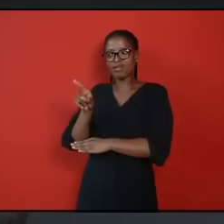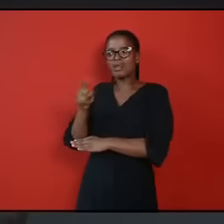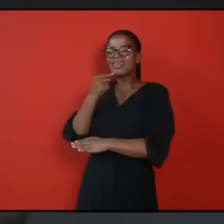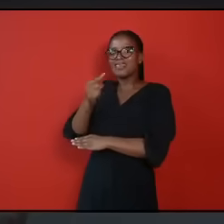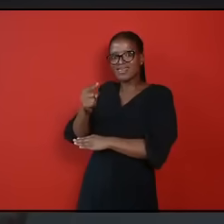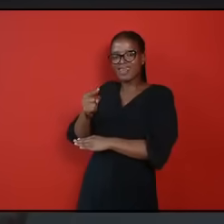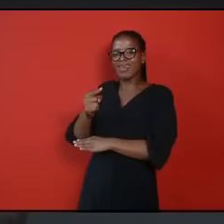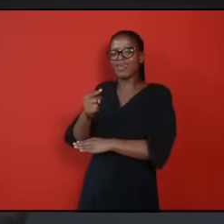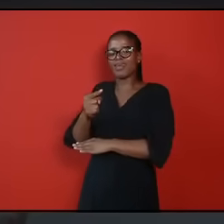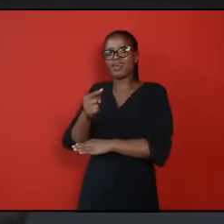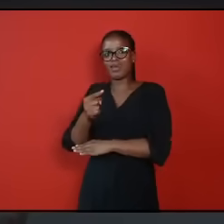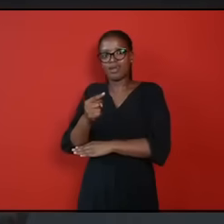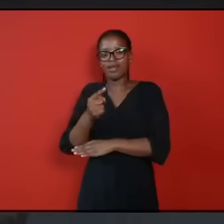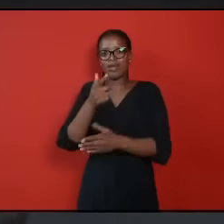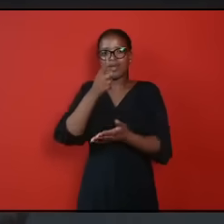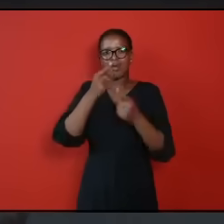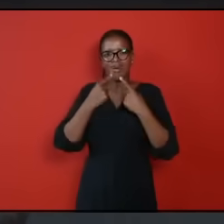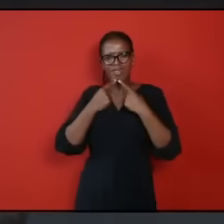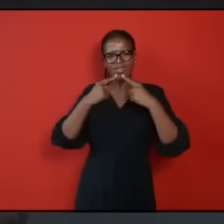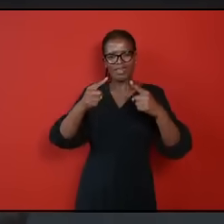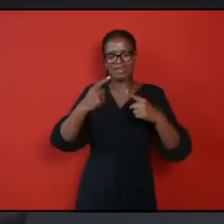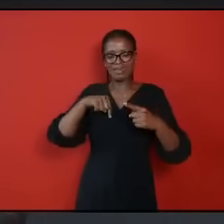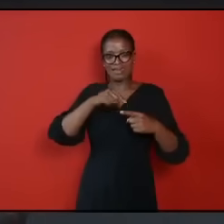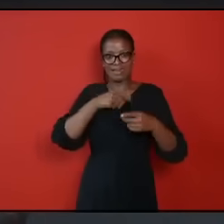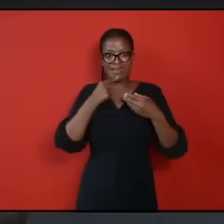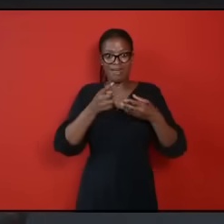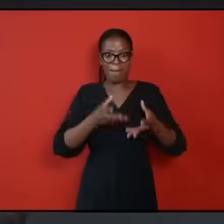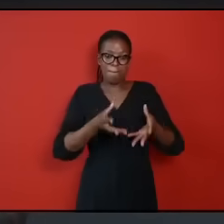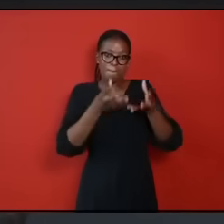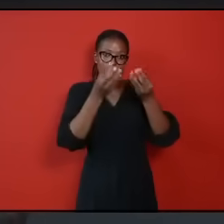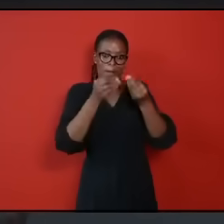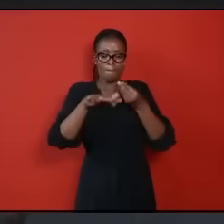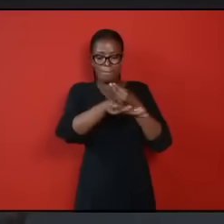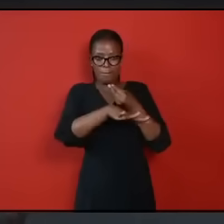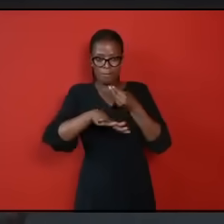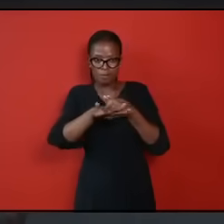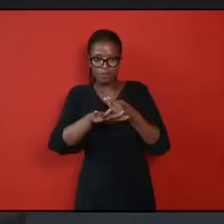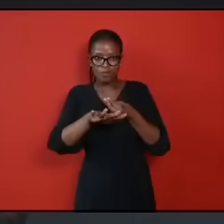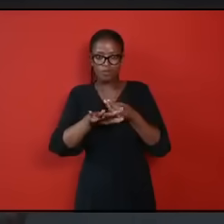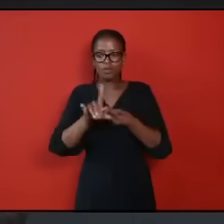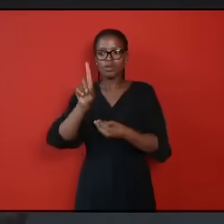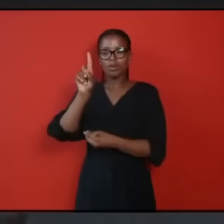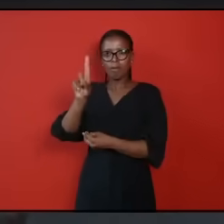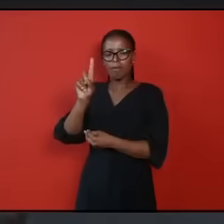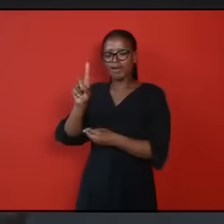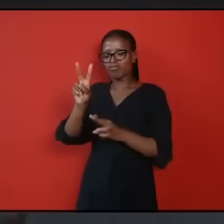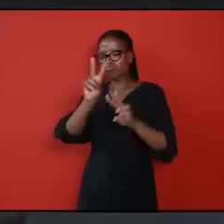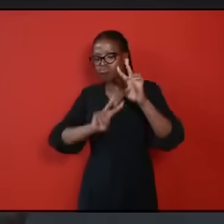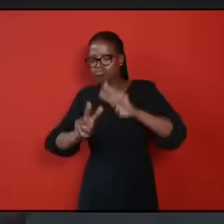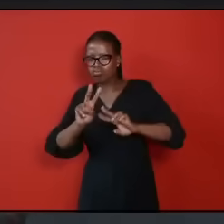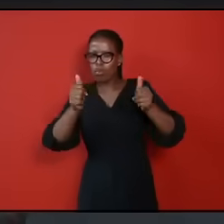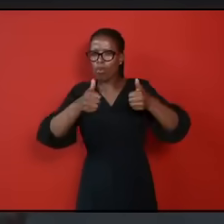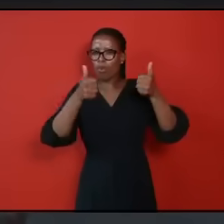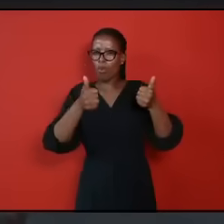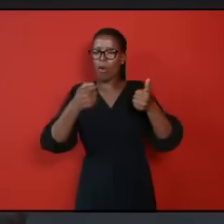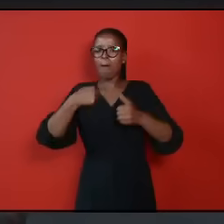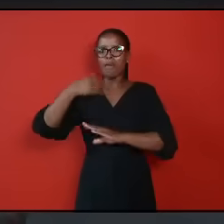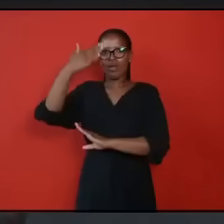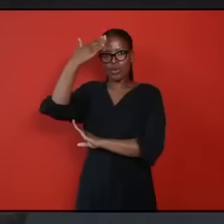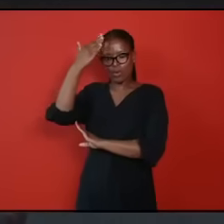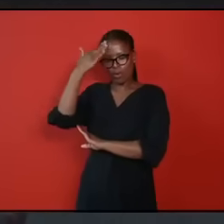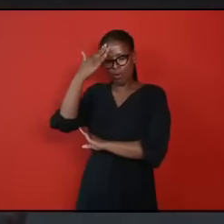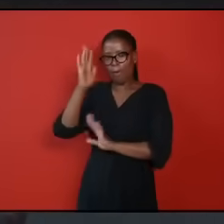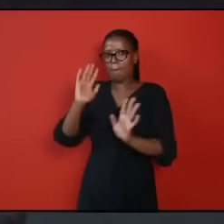claimed that he has founded the place, although they have been corrected publicly. I just want to know what is